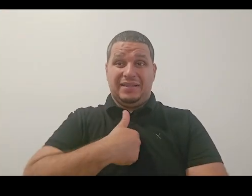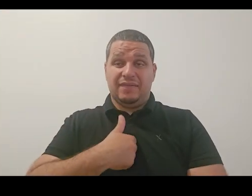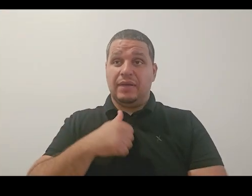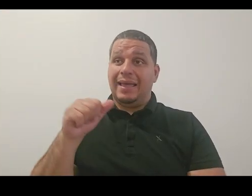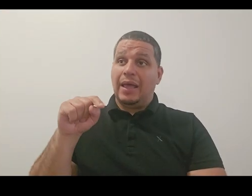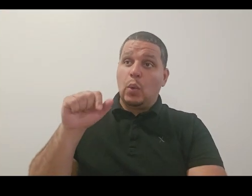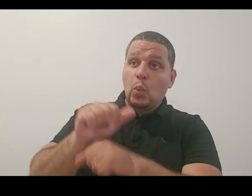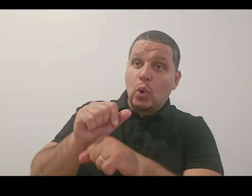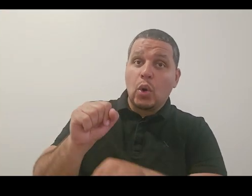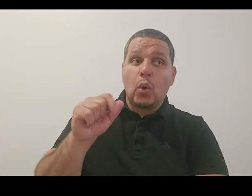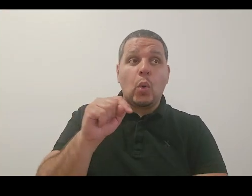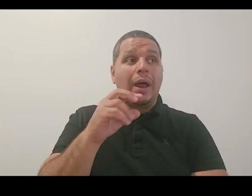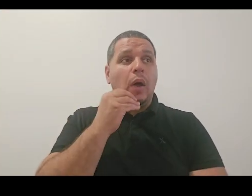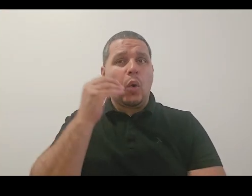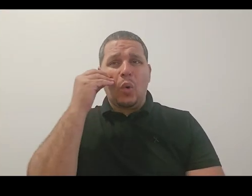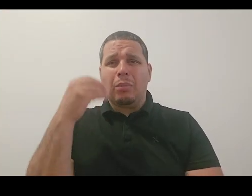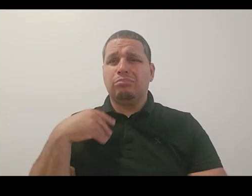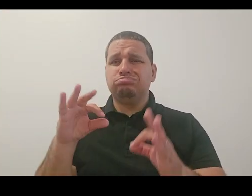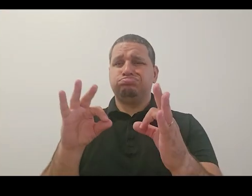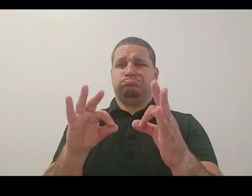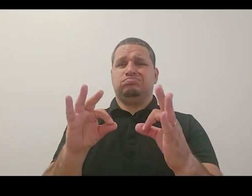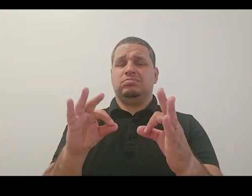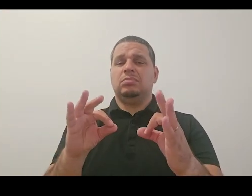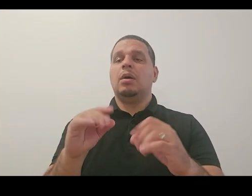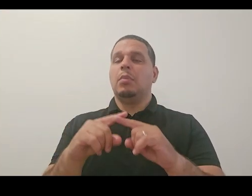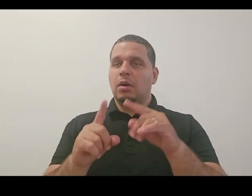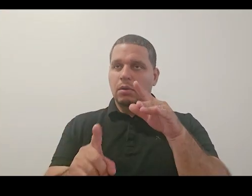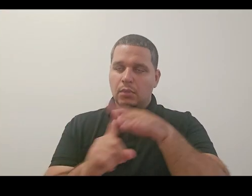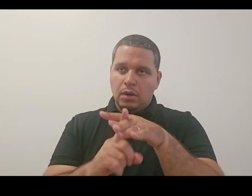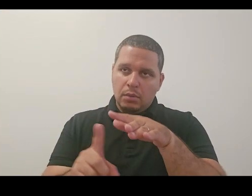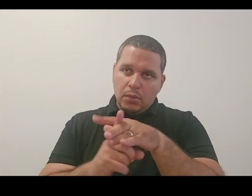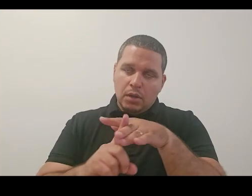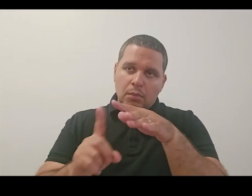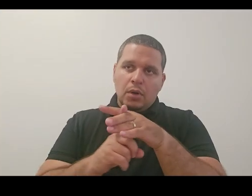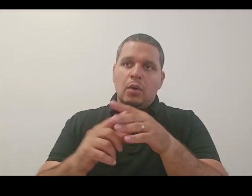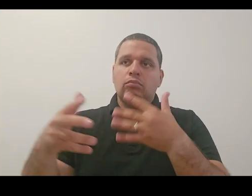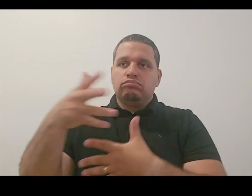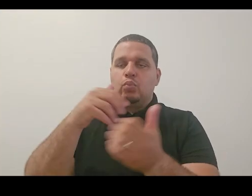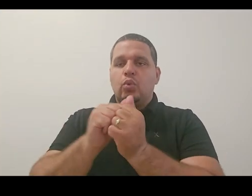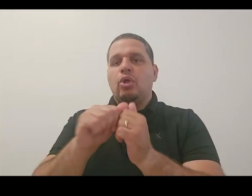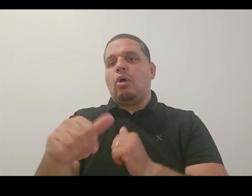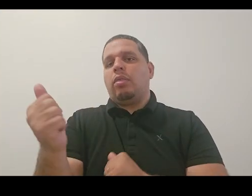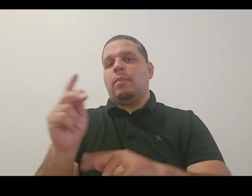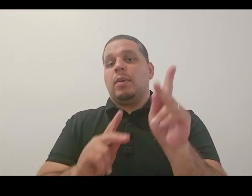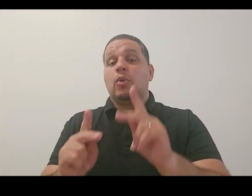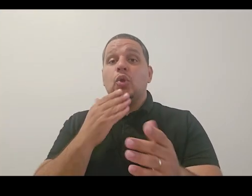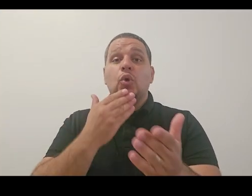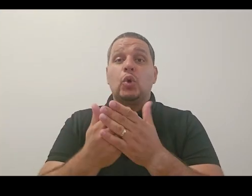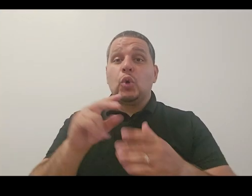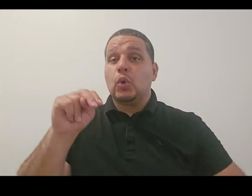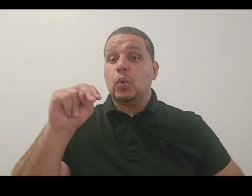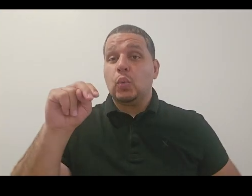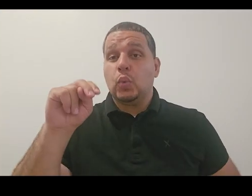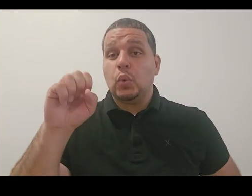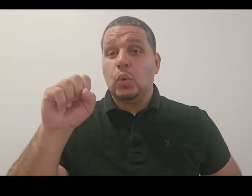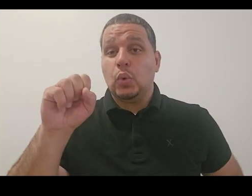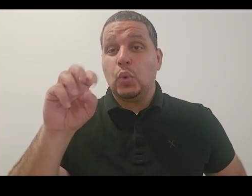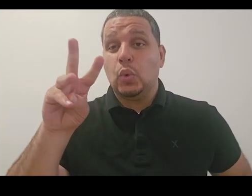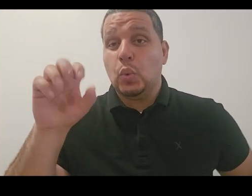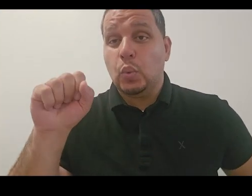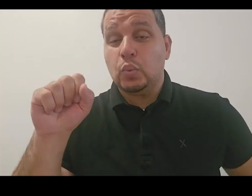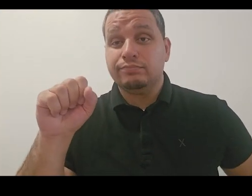myself, whether that's at work or at home. But it sure does come up in interaction with other people. And the good news, the